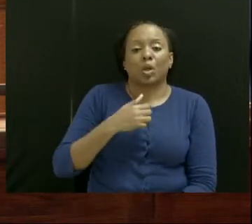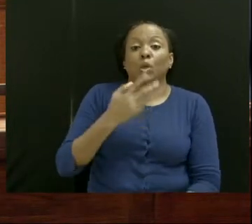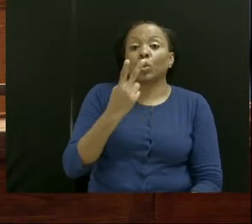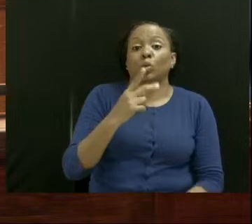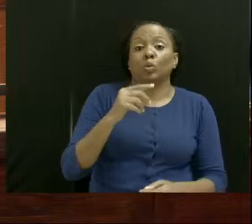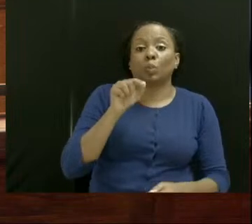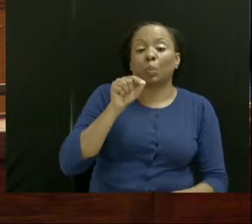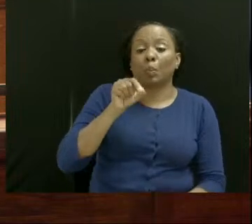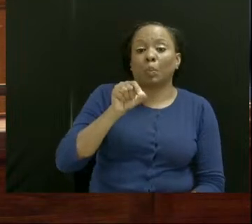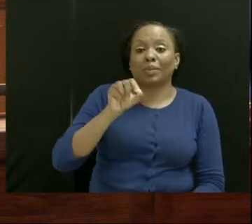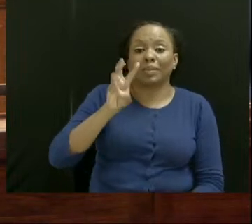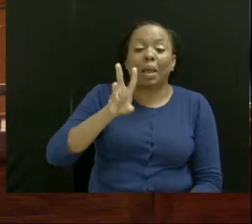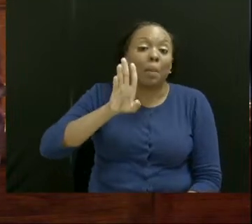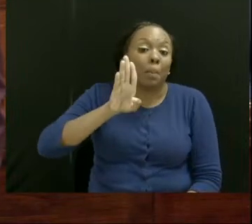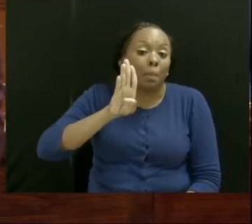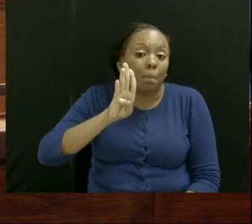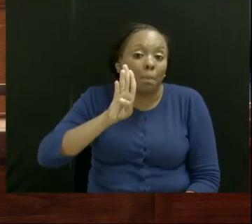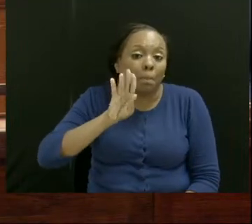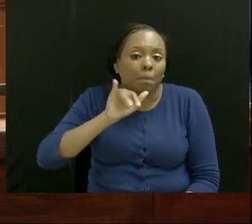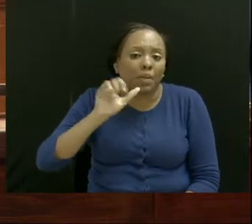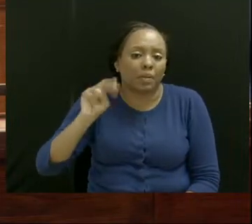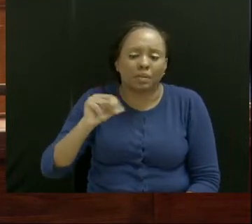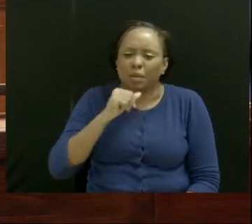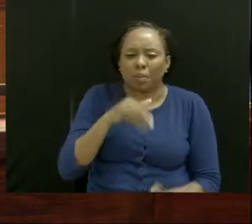$2.6 billion projected for revenue intake,